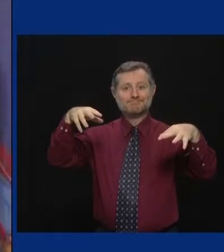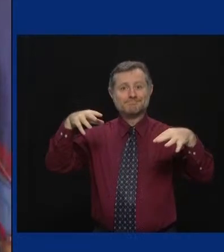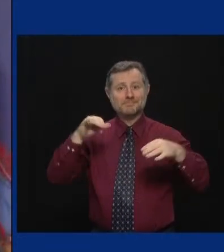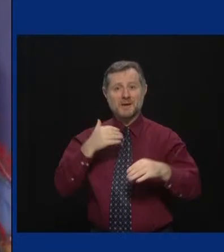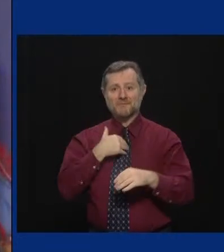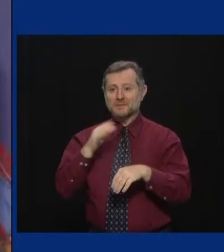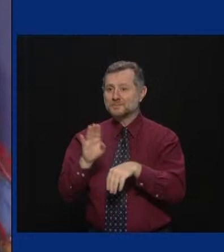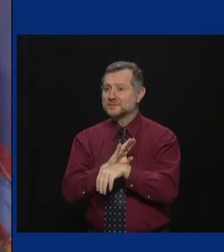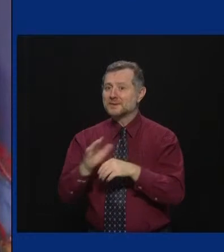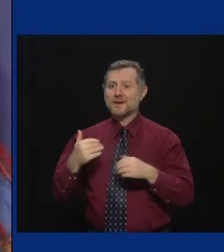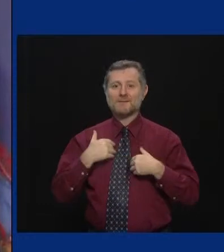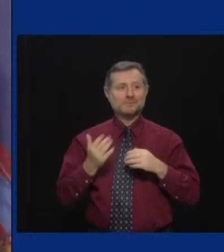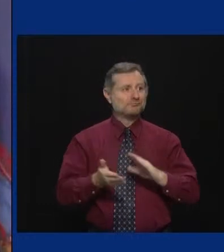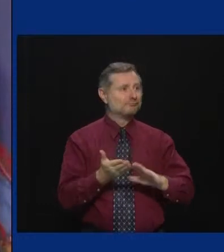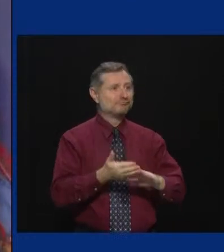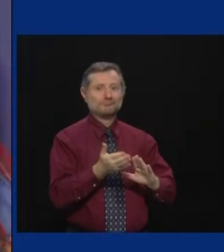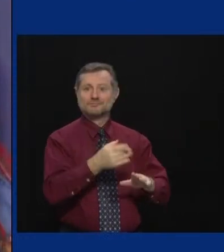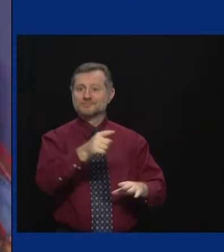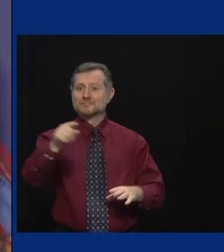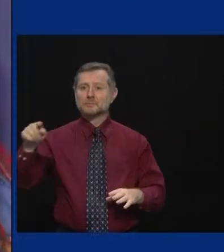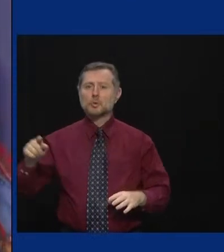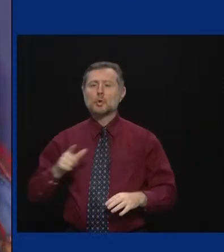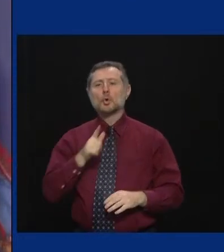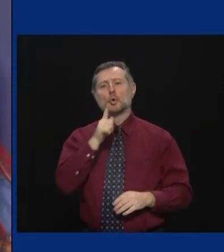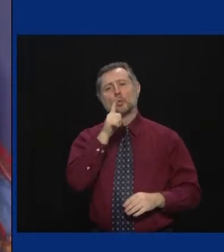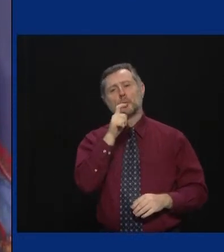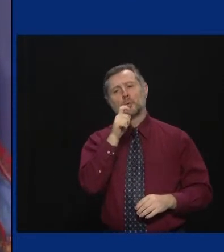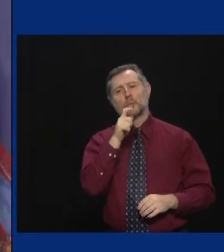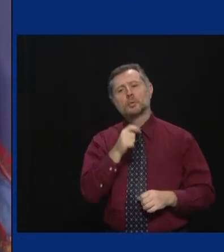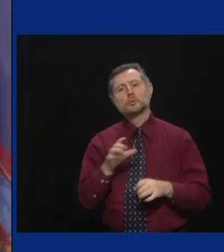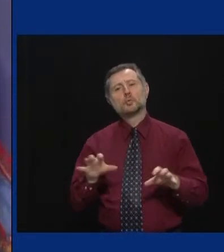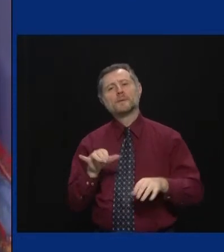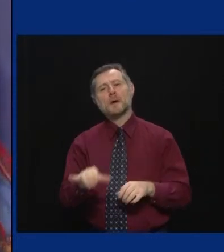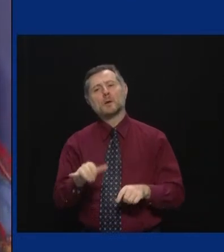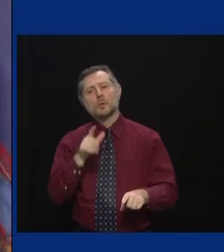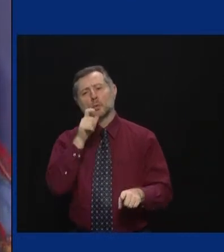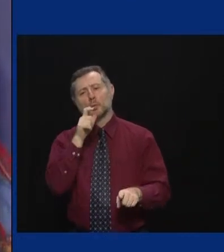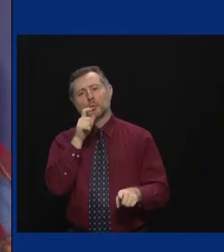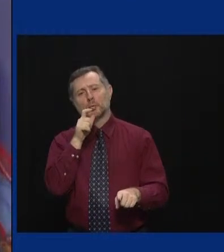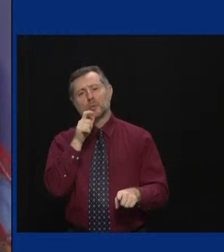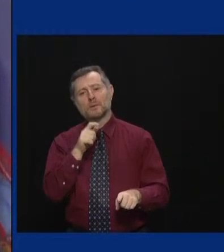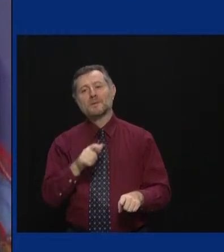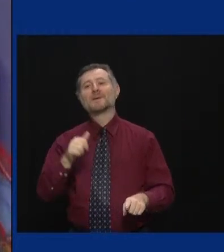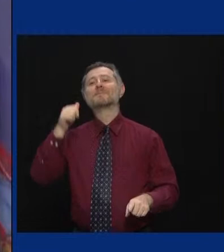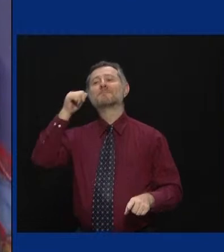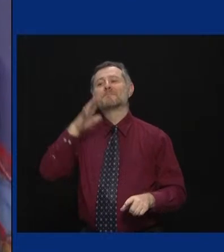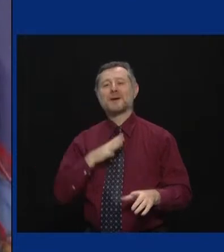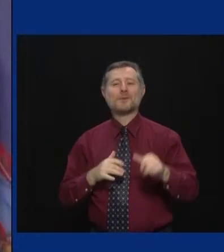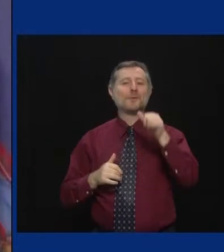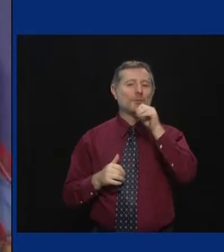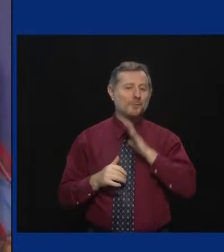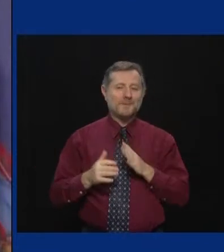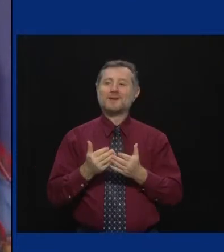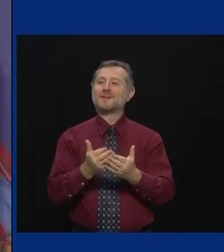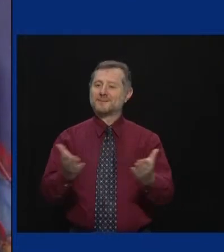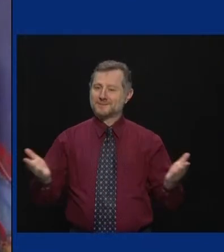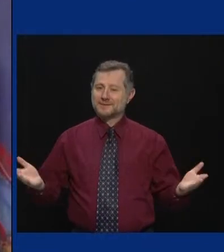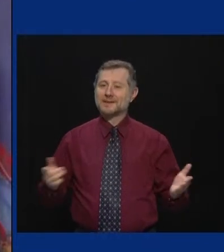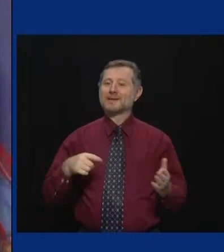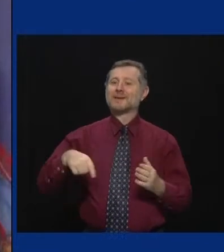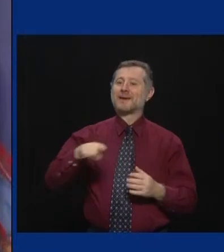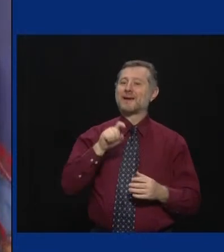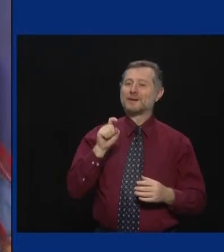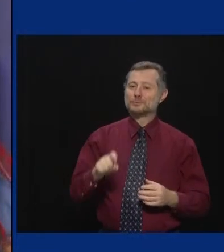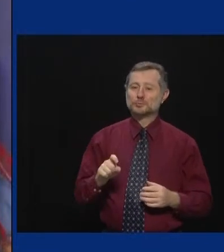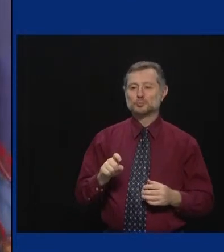global pandemic. Who do you think made that happen? It's the men and women, and many had to be sequestered literally for 30 days